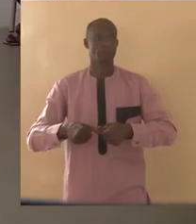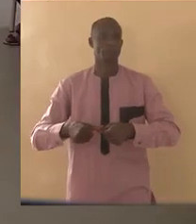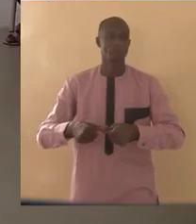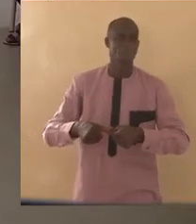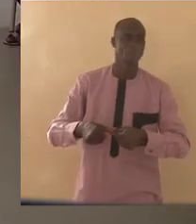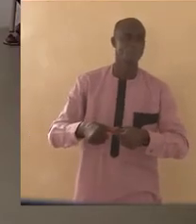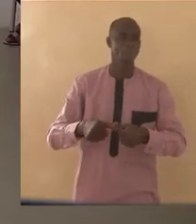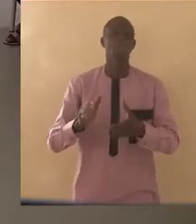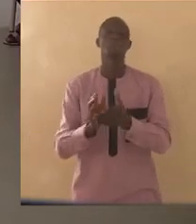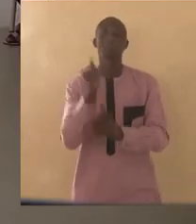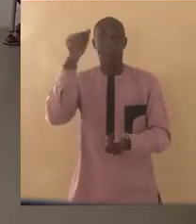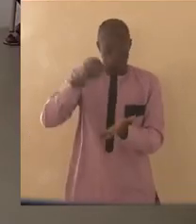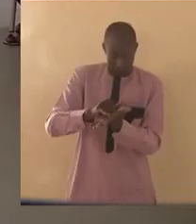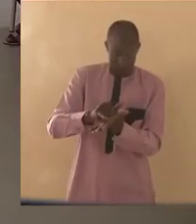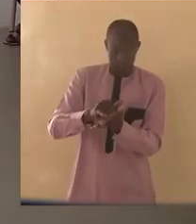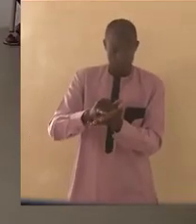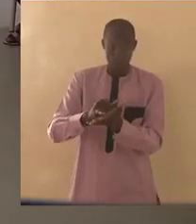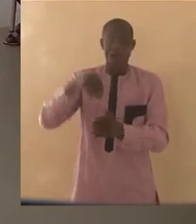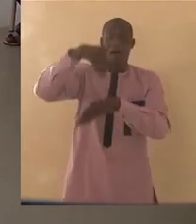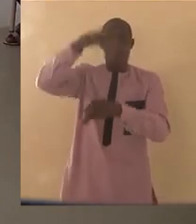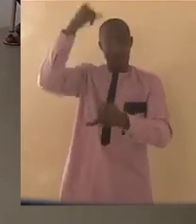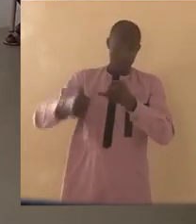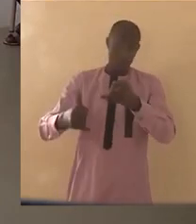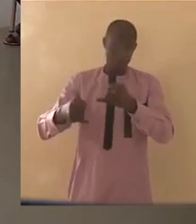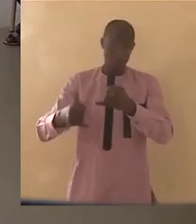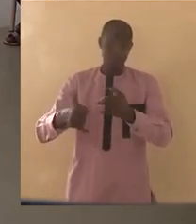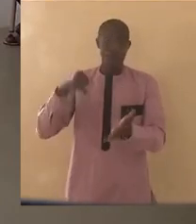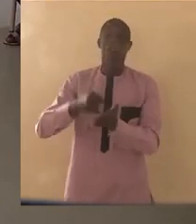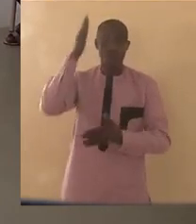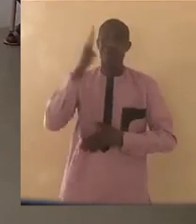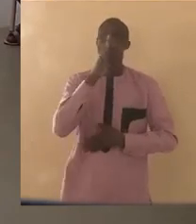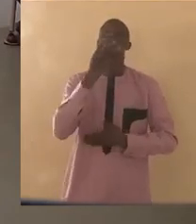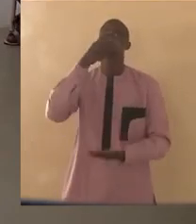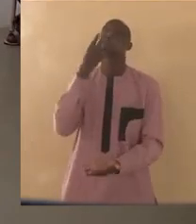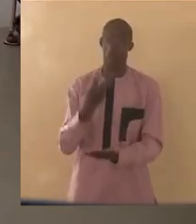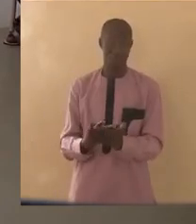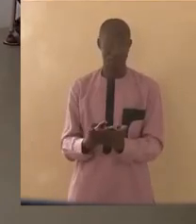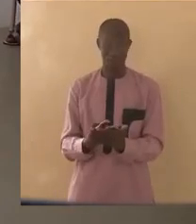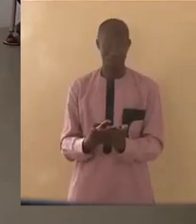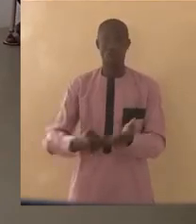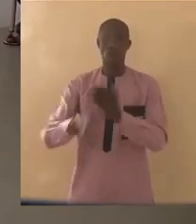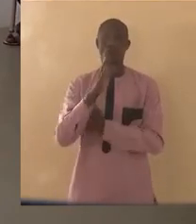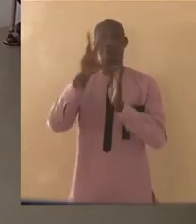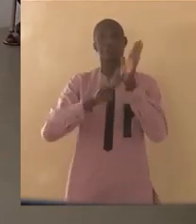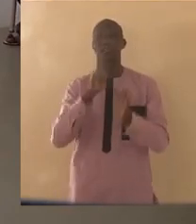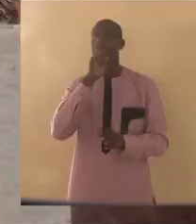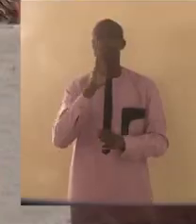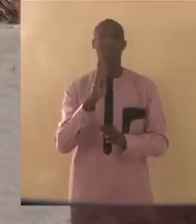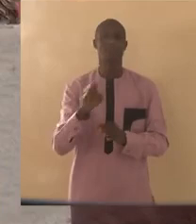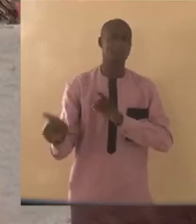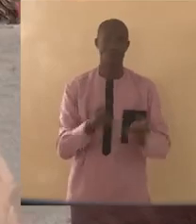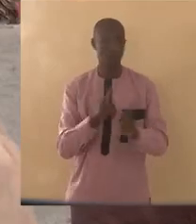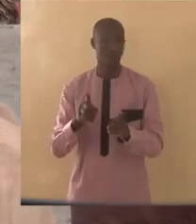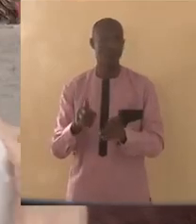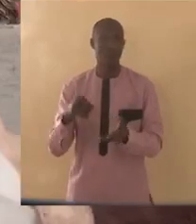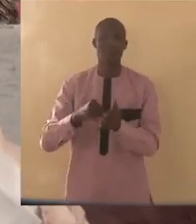stay put. Believing that at the end, it shall be well. God's will be done. God's will be done. And God's will